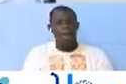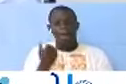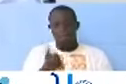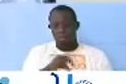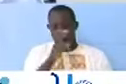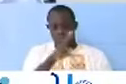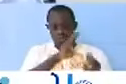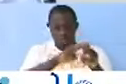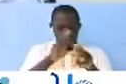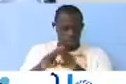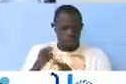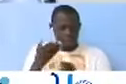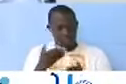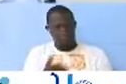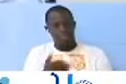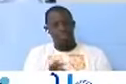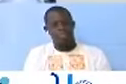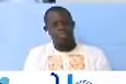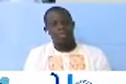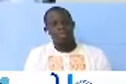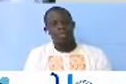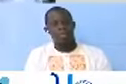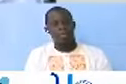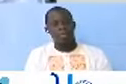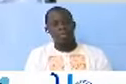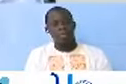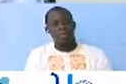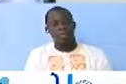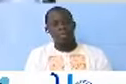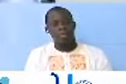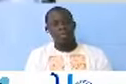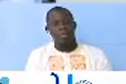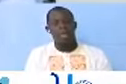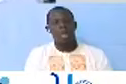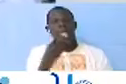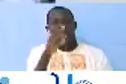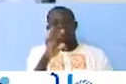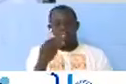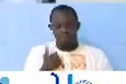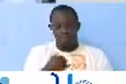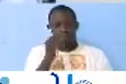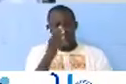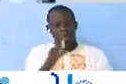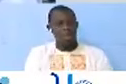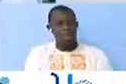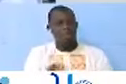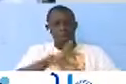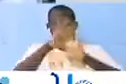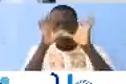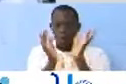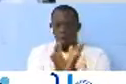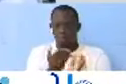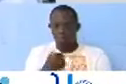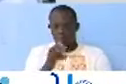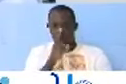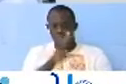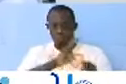are here sitting. If I should say that all those who came